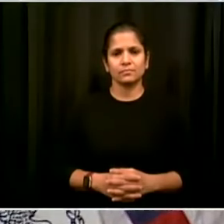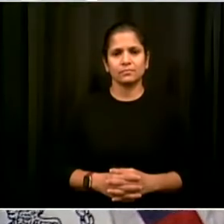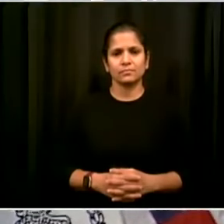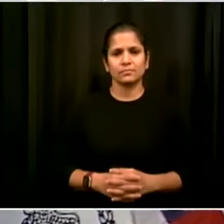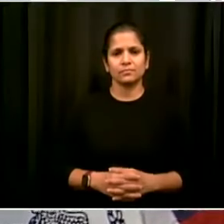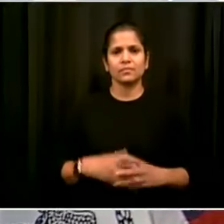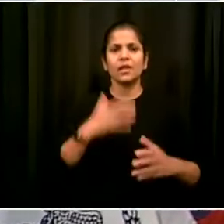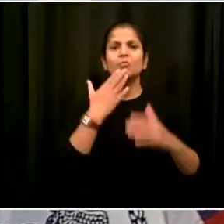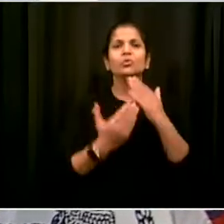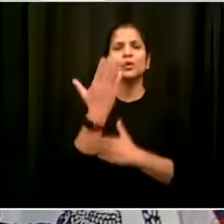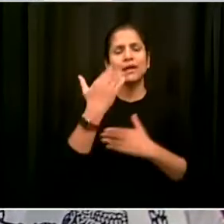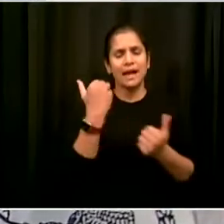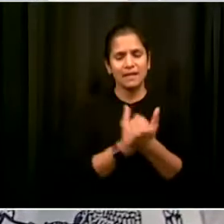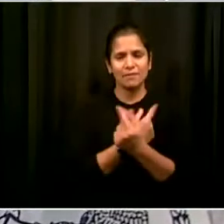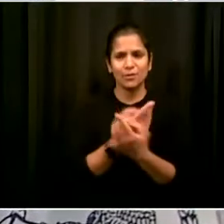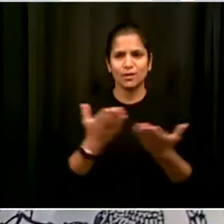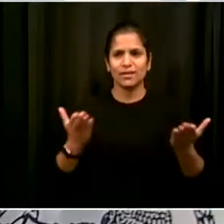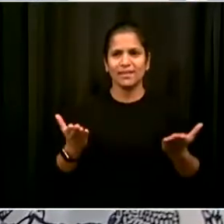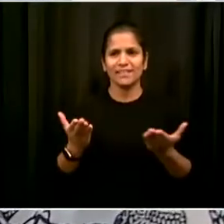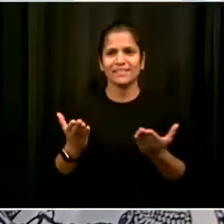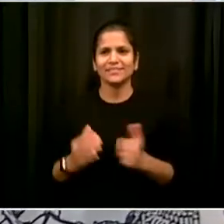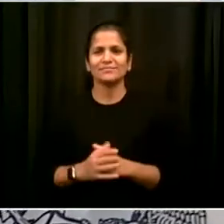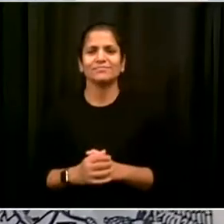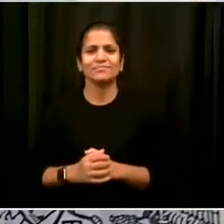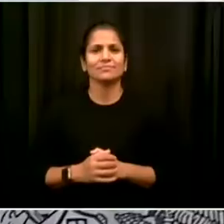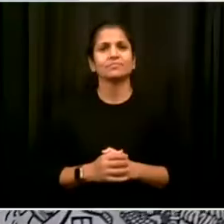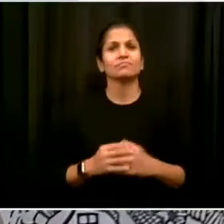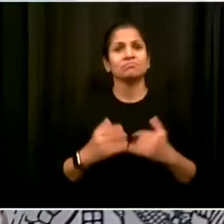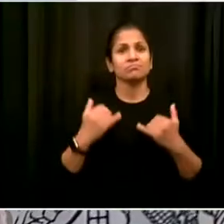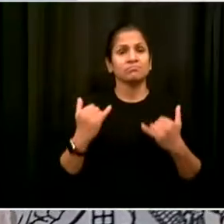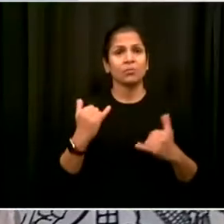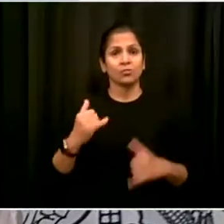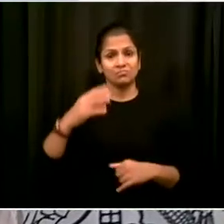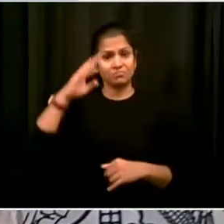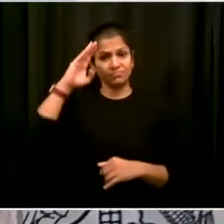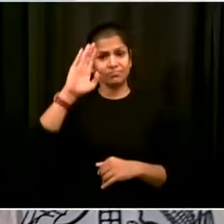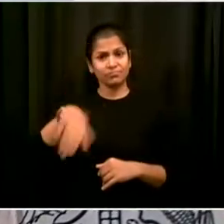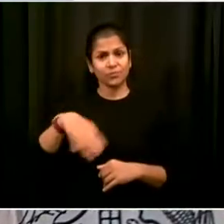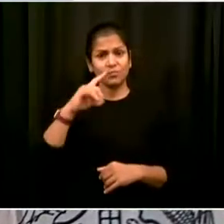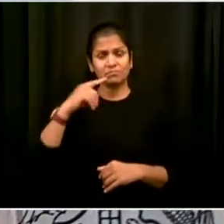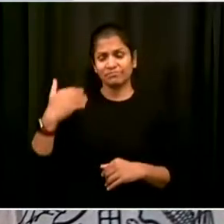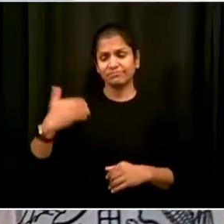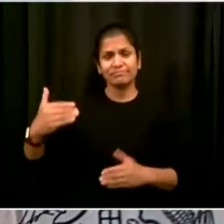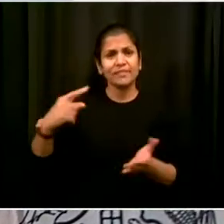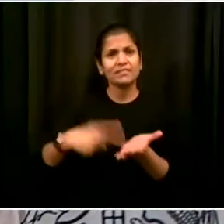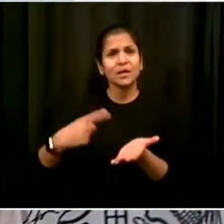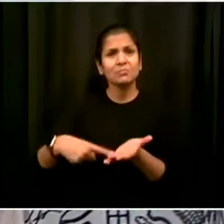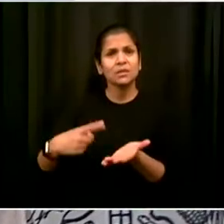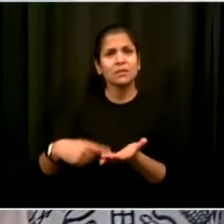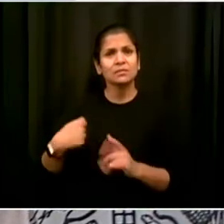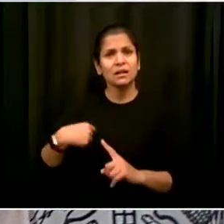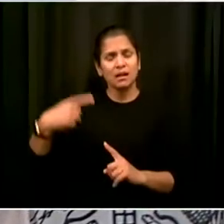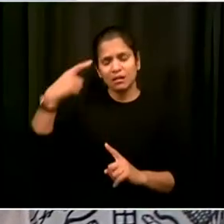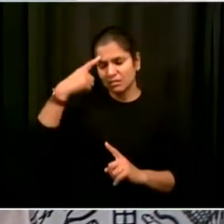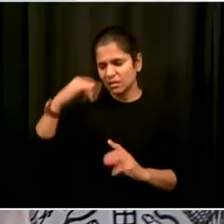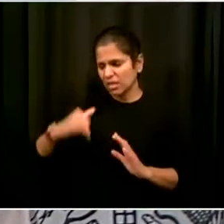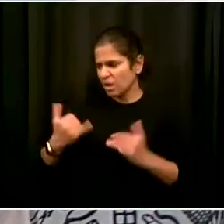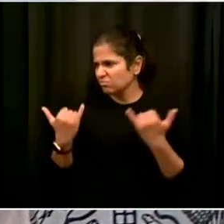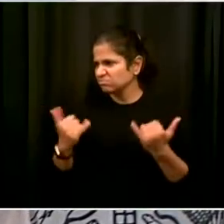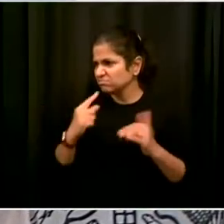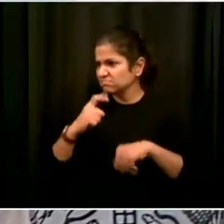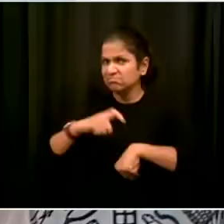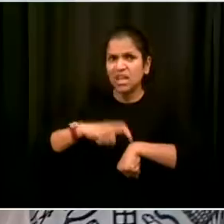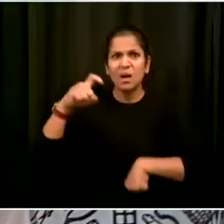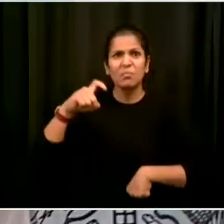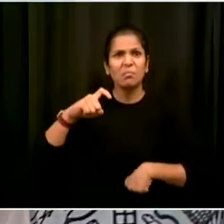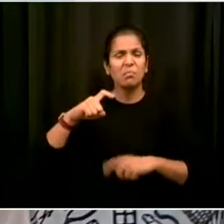Good morning, everybody. You know, sometimes we say a moment is historic. Maybe we use that word a little too much, but this actually is a historic moment